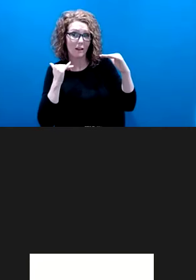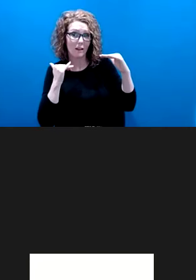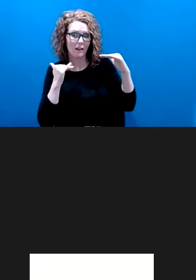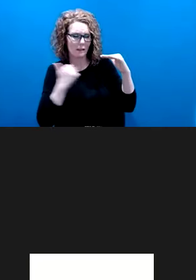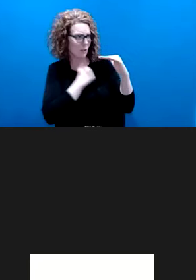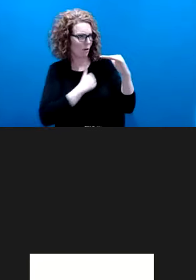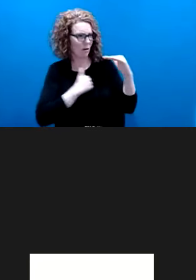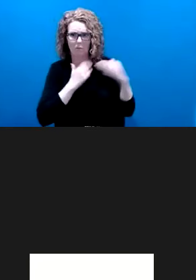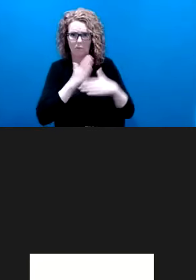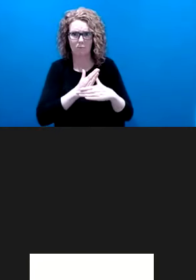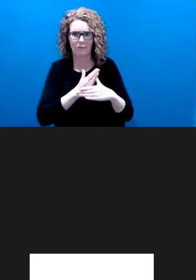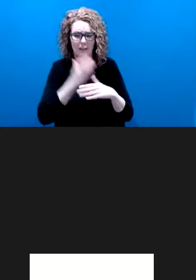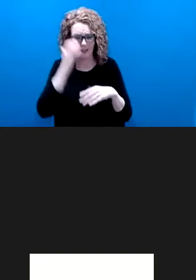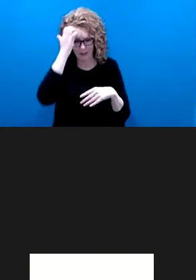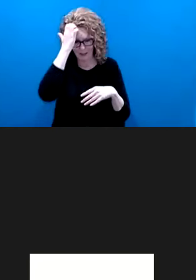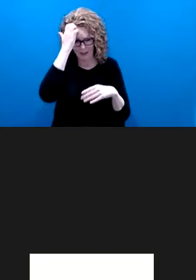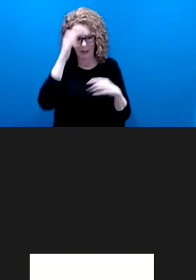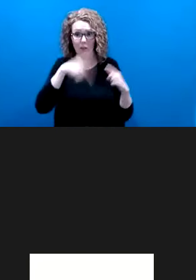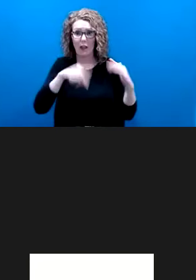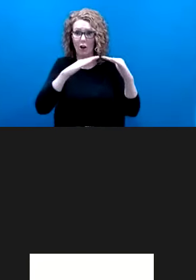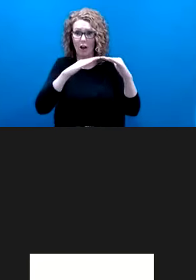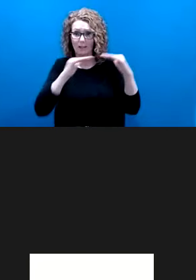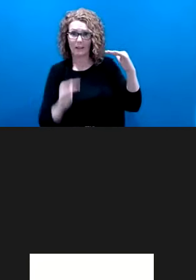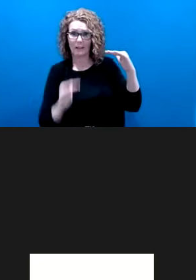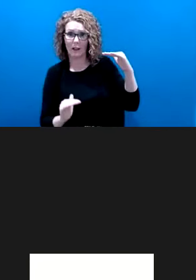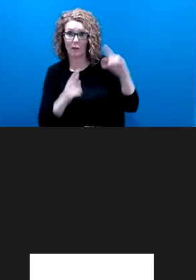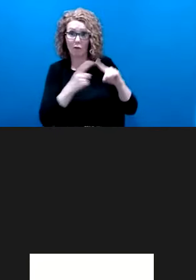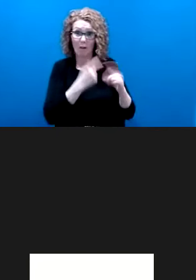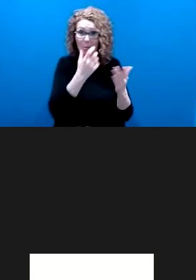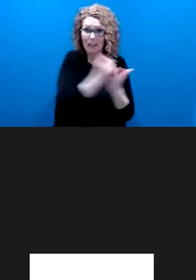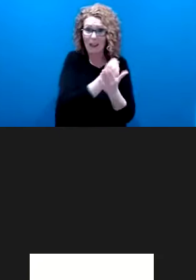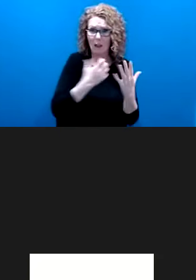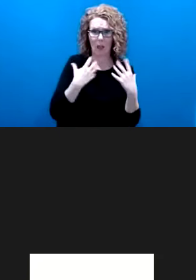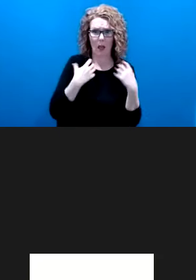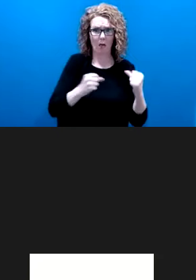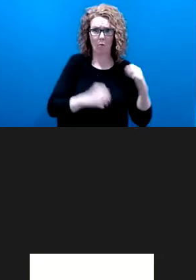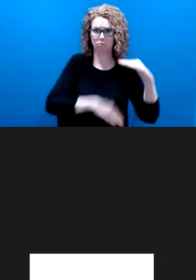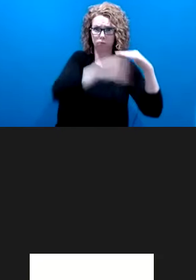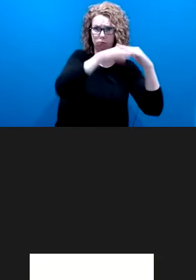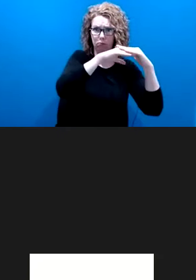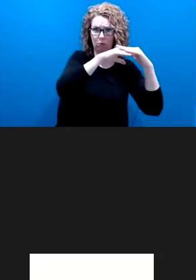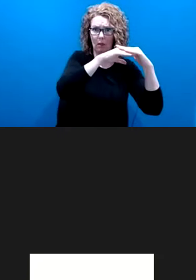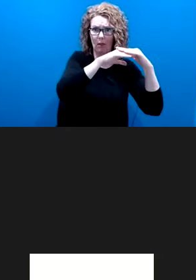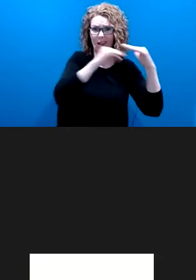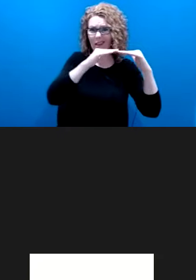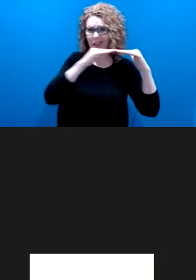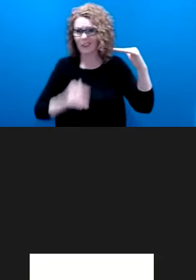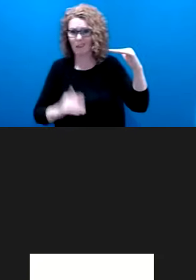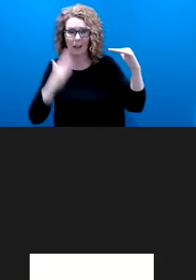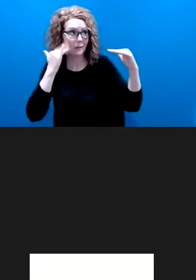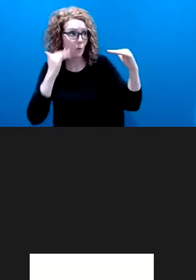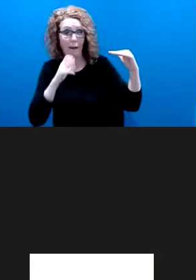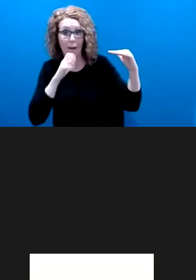sorry about that. They're not disadvantaged from achieving their full health potential because of factors such as age,